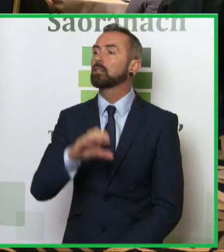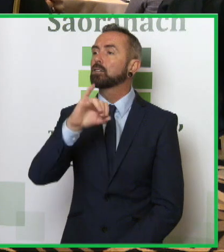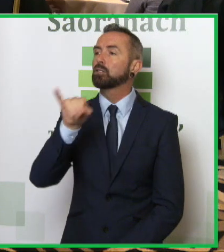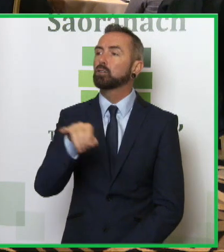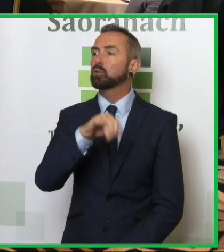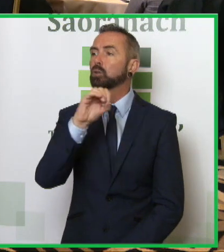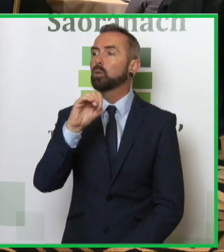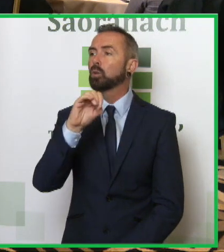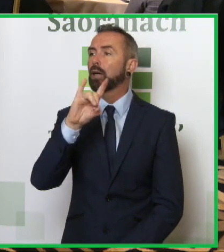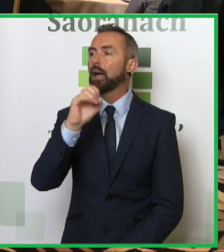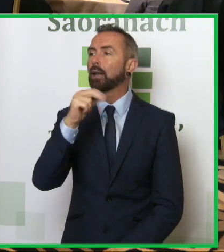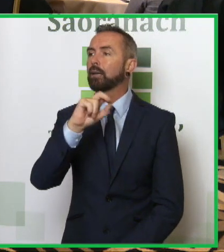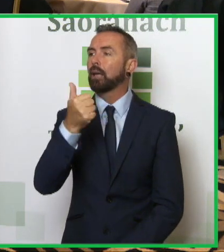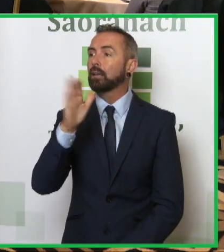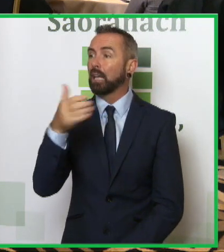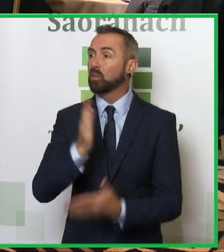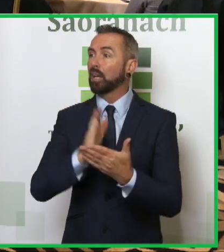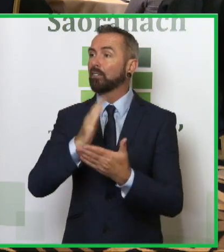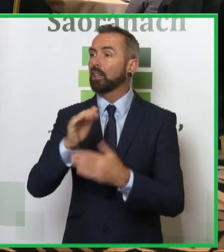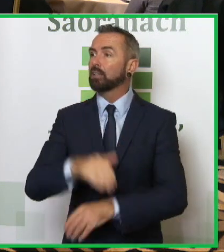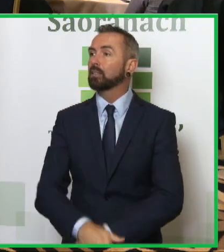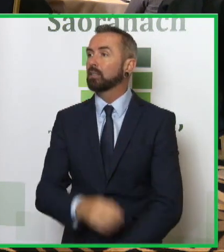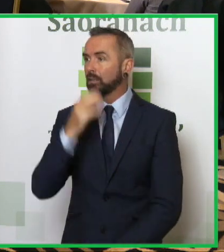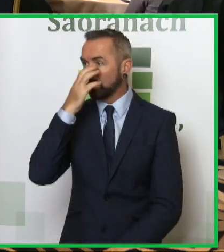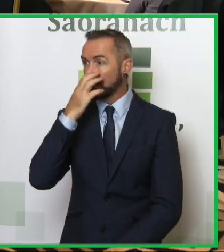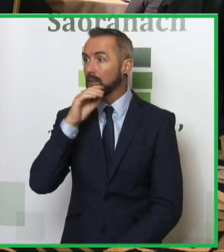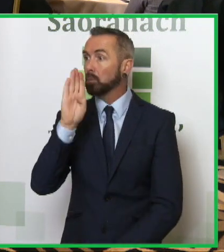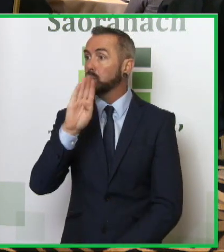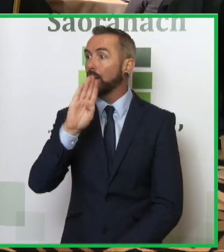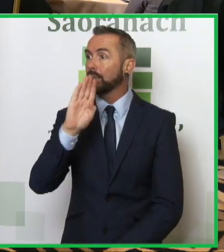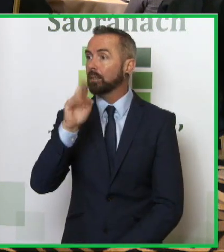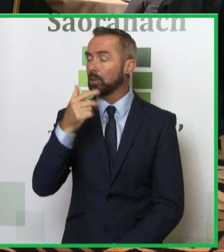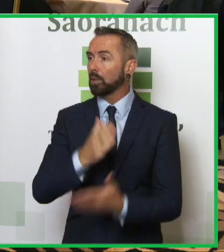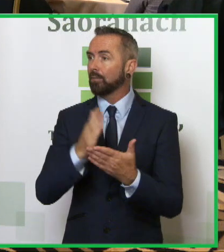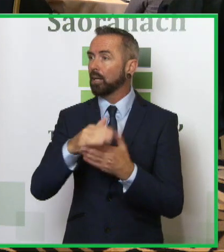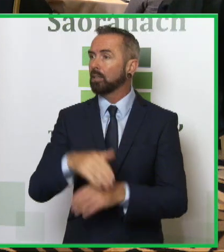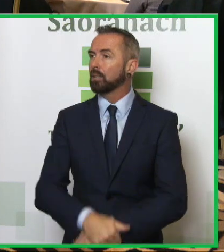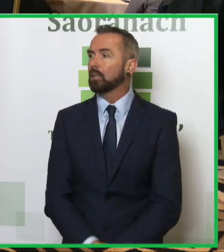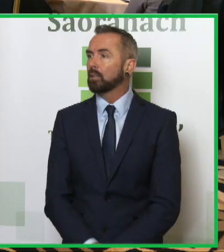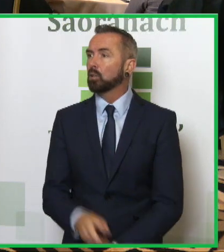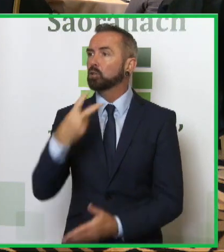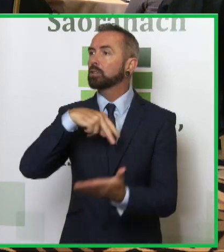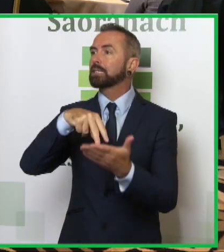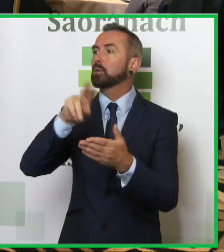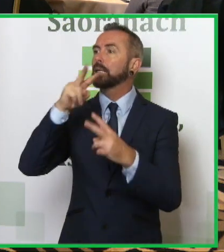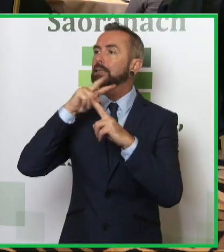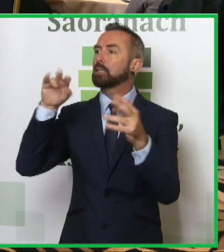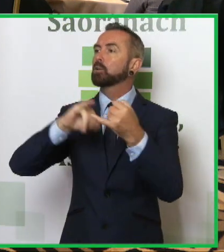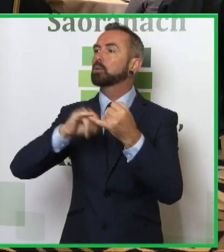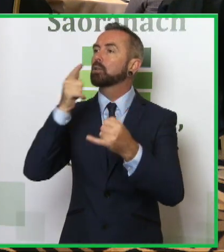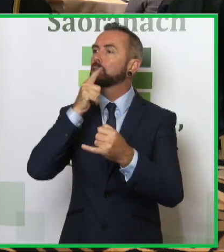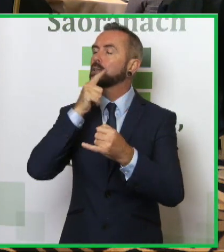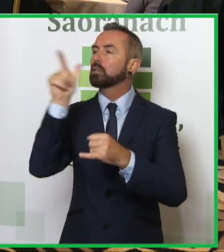Okay, yeah, and I've got it. Yeah. Can you stand up, Brian? Please? Hiya. Just stand up, Brian, just so everybody can see it clearly. Yeah,